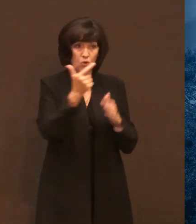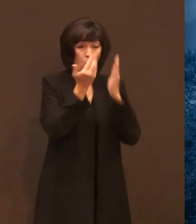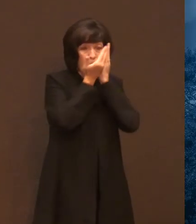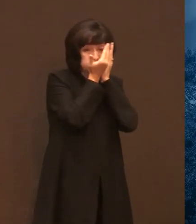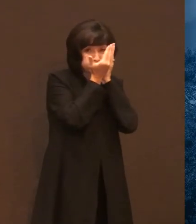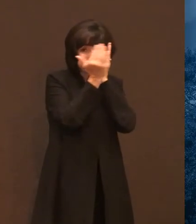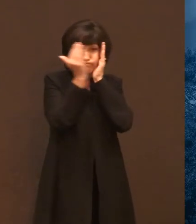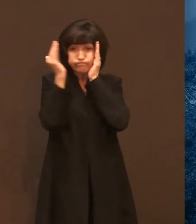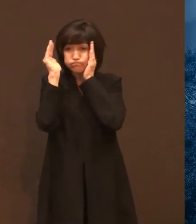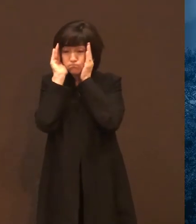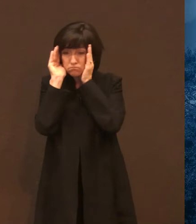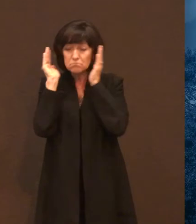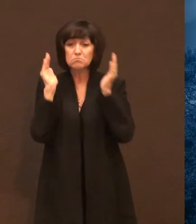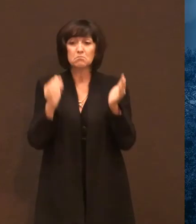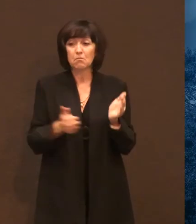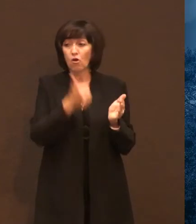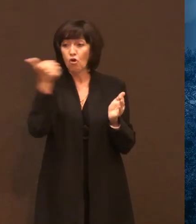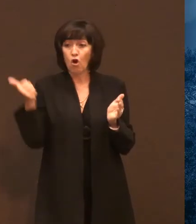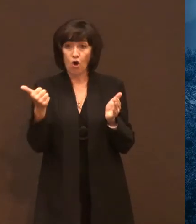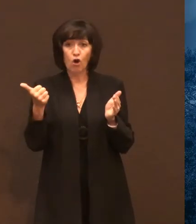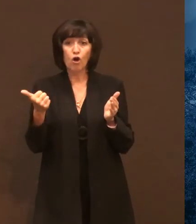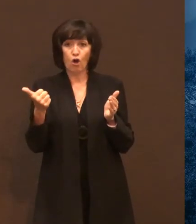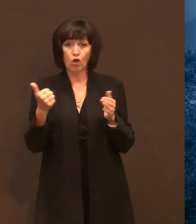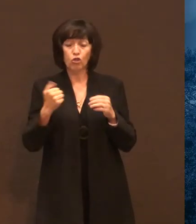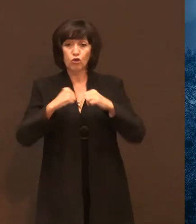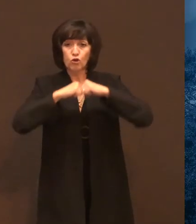precautions. That would be difficult to do.